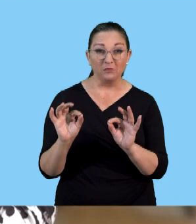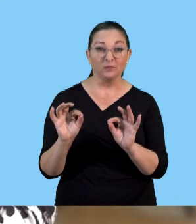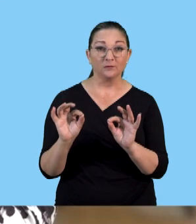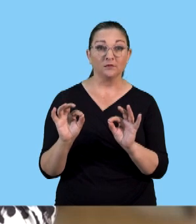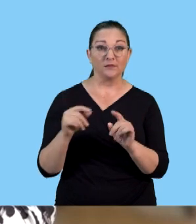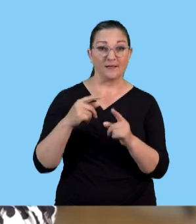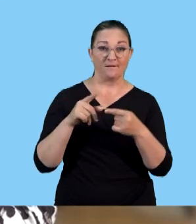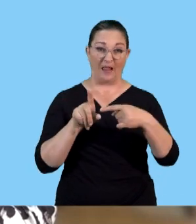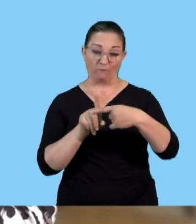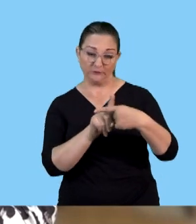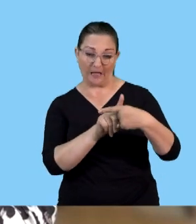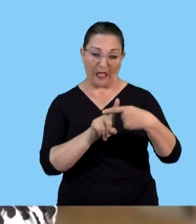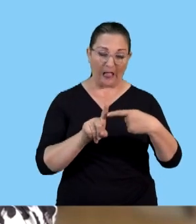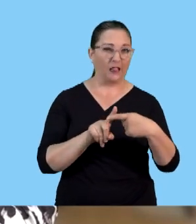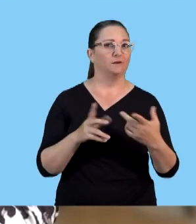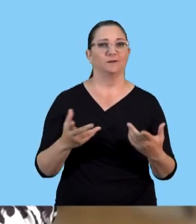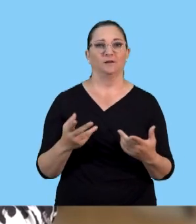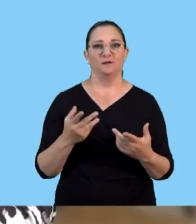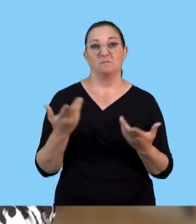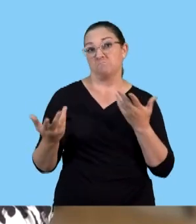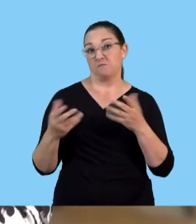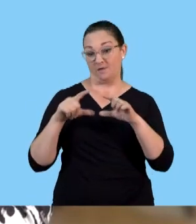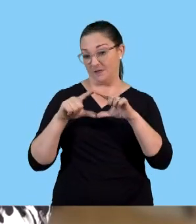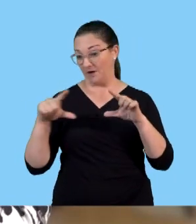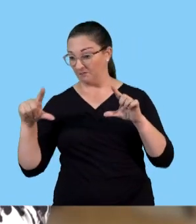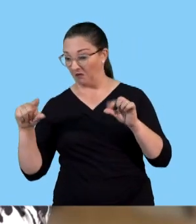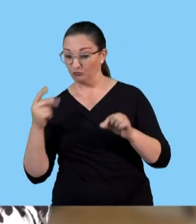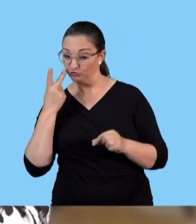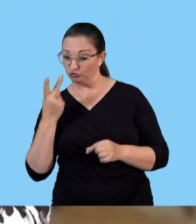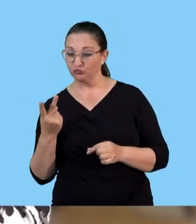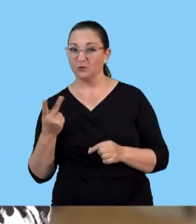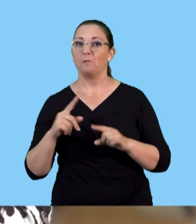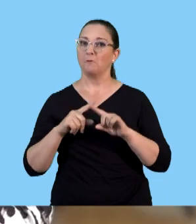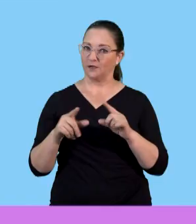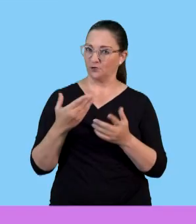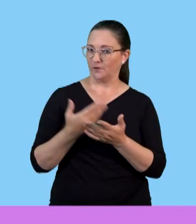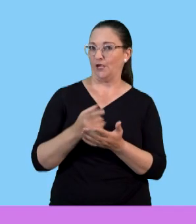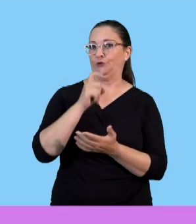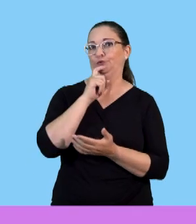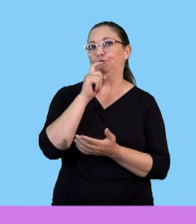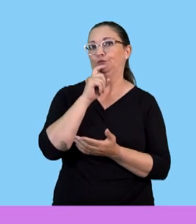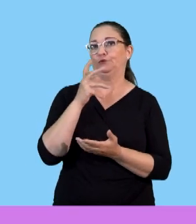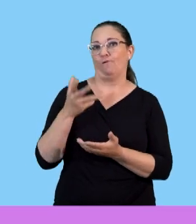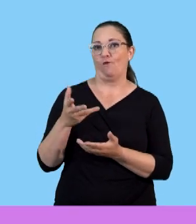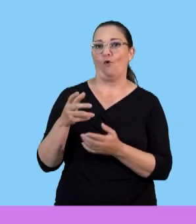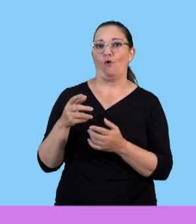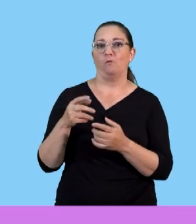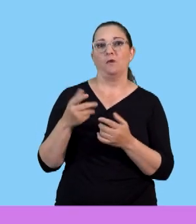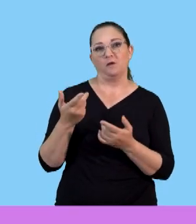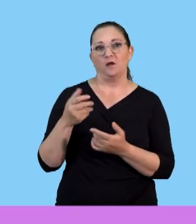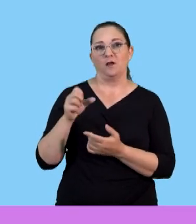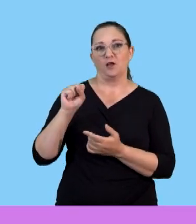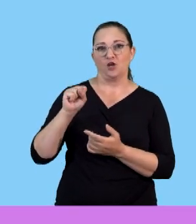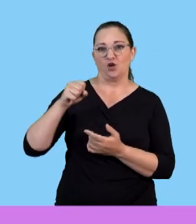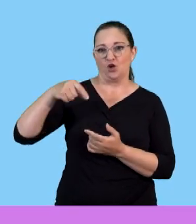though this looks like a rectangle, we are using it as a square. How do we know that? You can